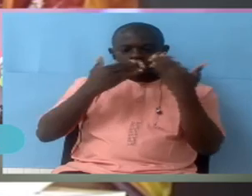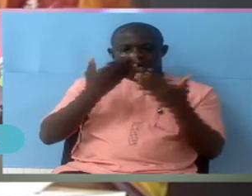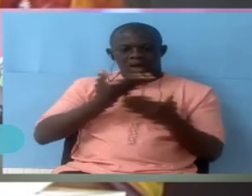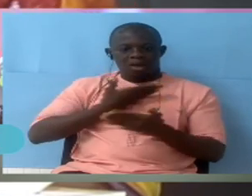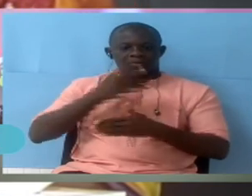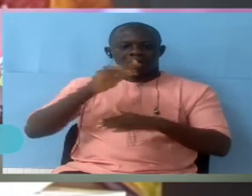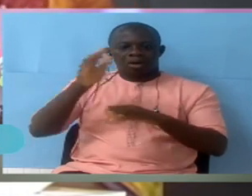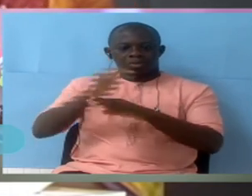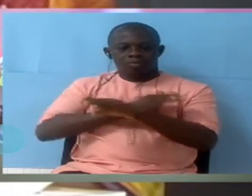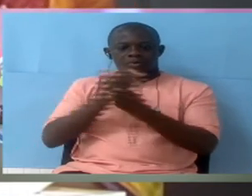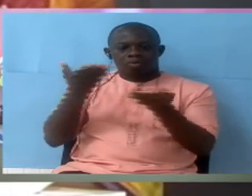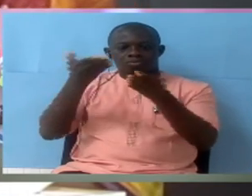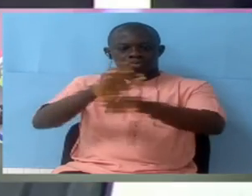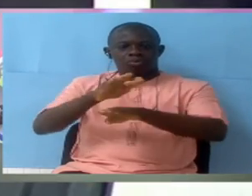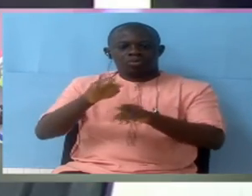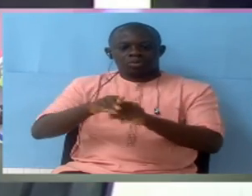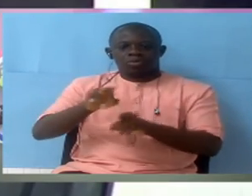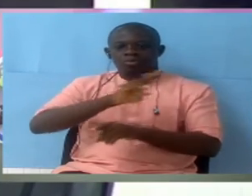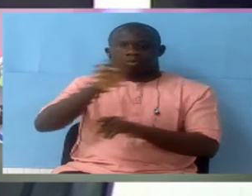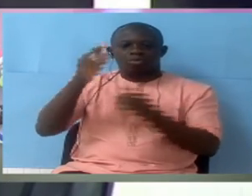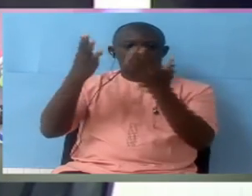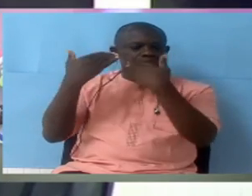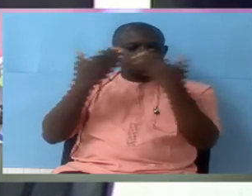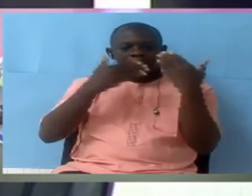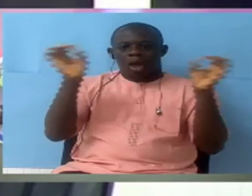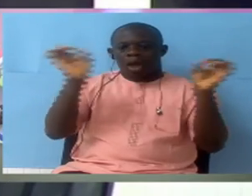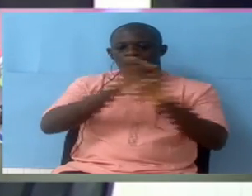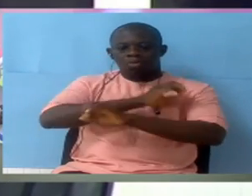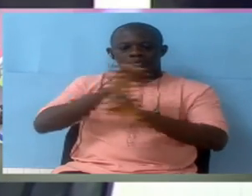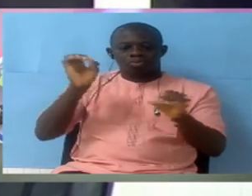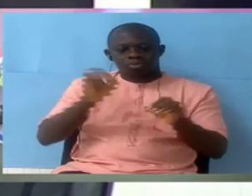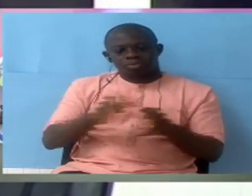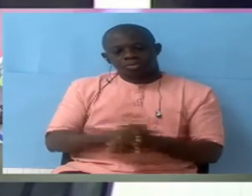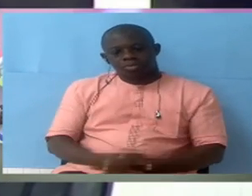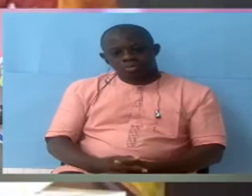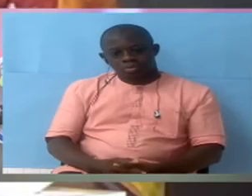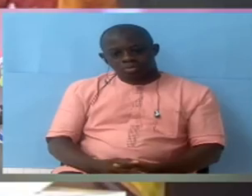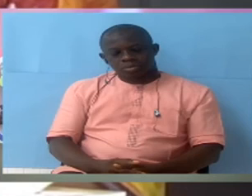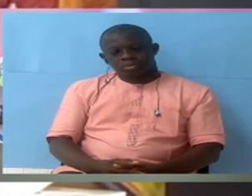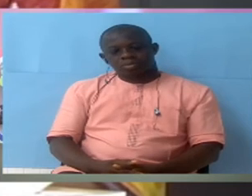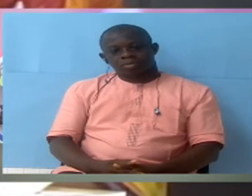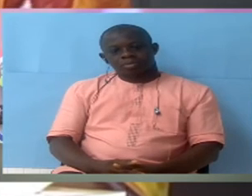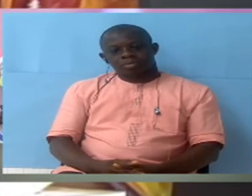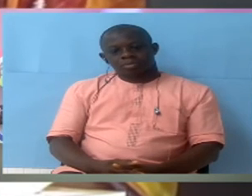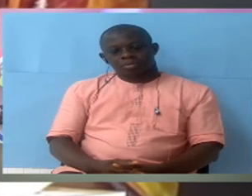sul. Sanguñ ko. He was not washed.